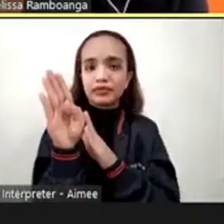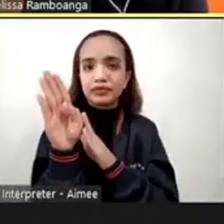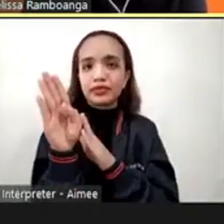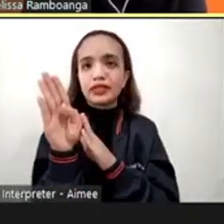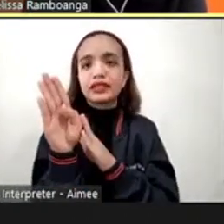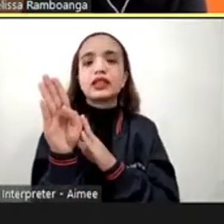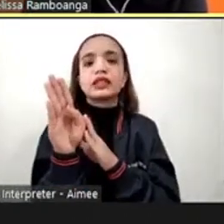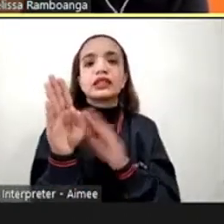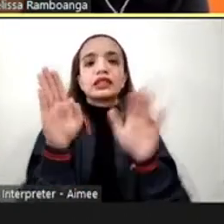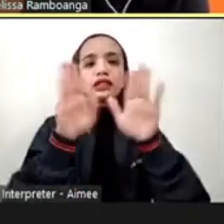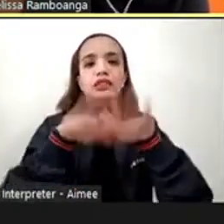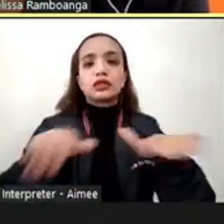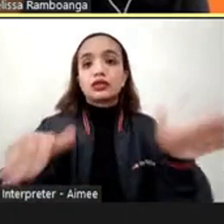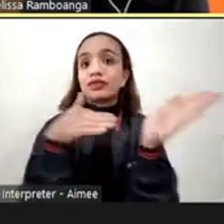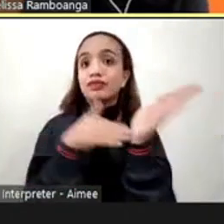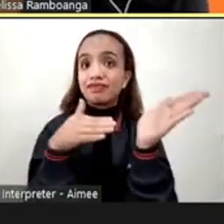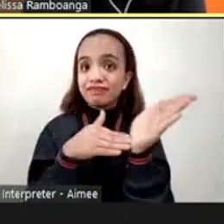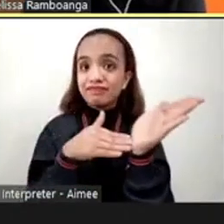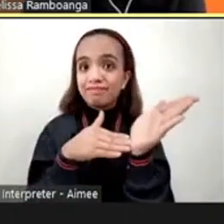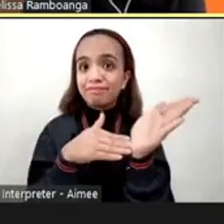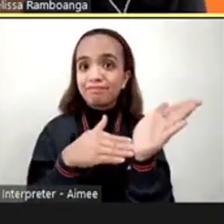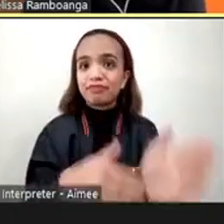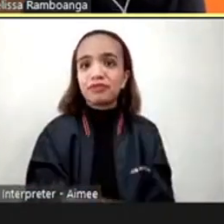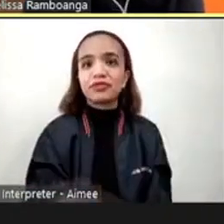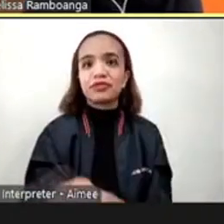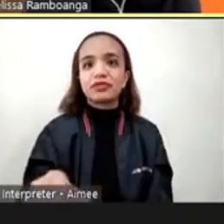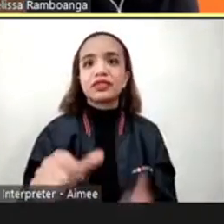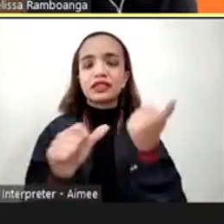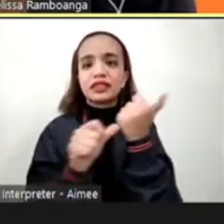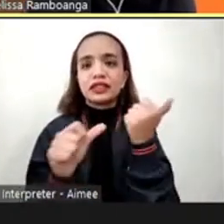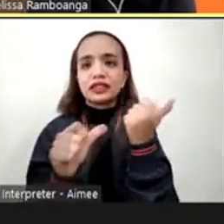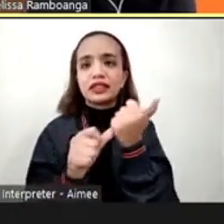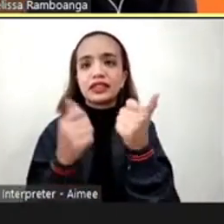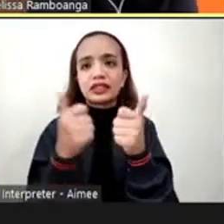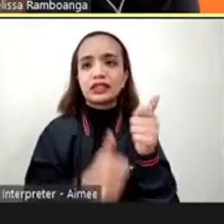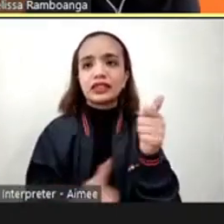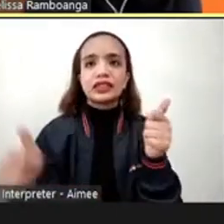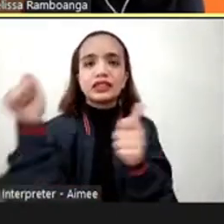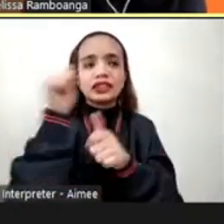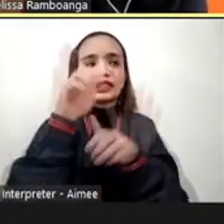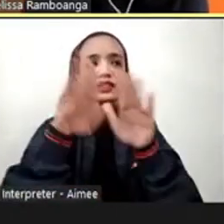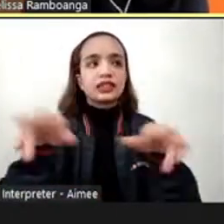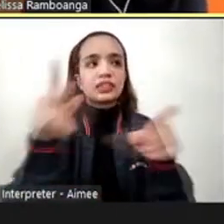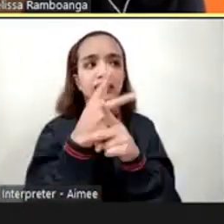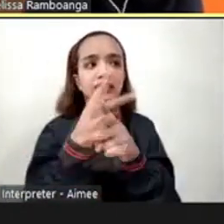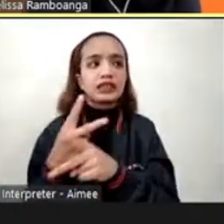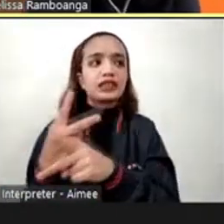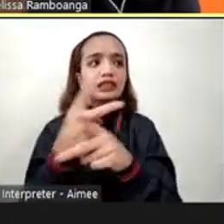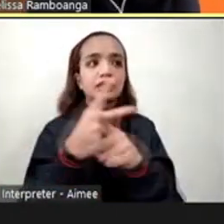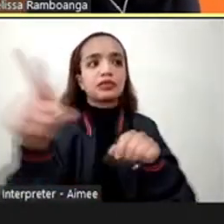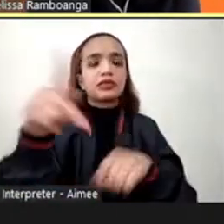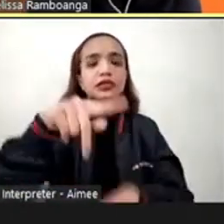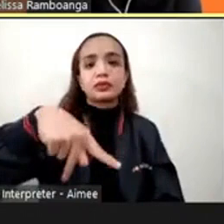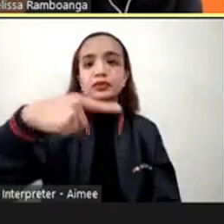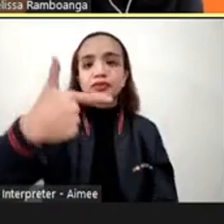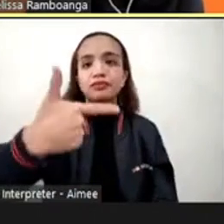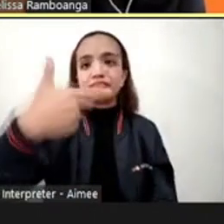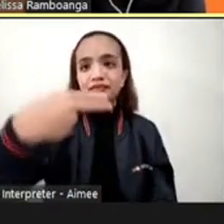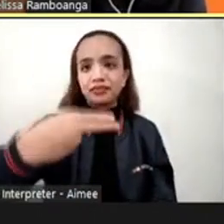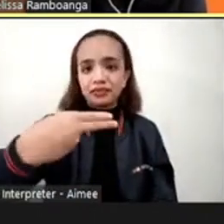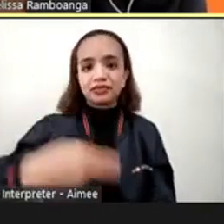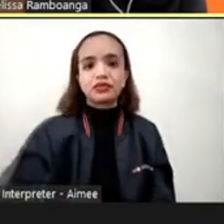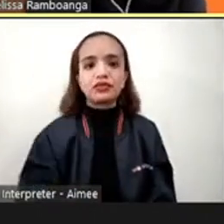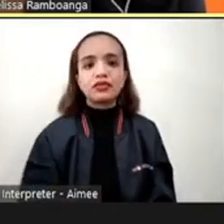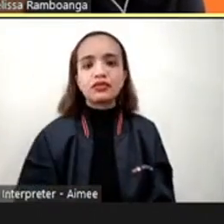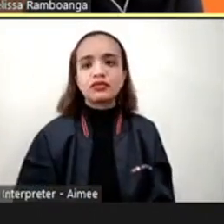Pediatrics in the Medical City and an assistant head of the Child Protection Unit at the Philippine General Hospital, the chair of